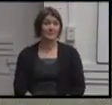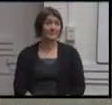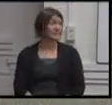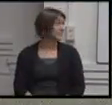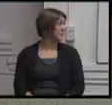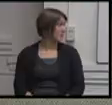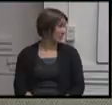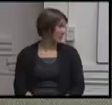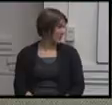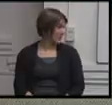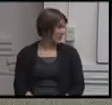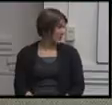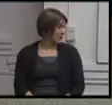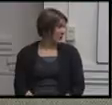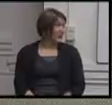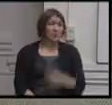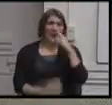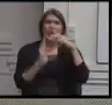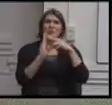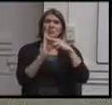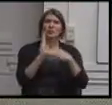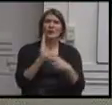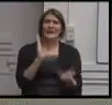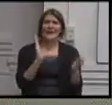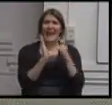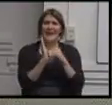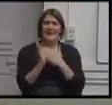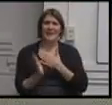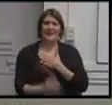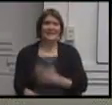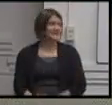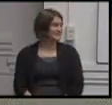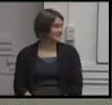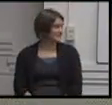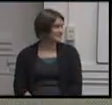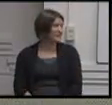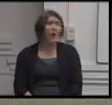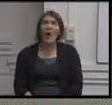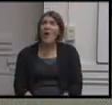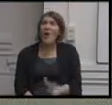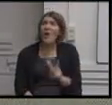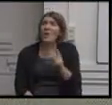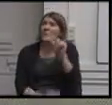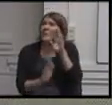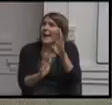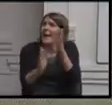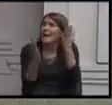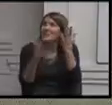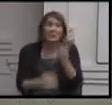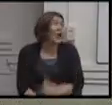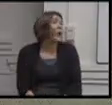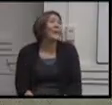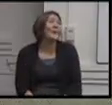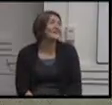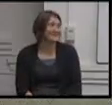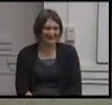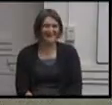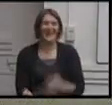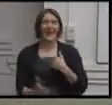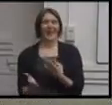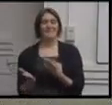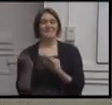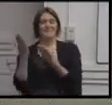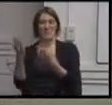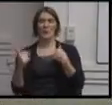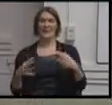Want to read the language of that motion again, please? You didn't get it? No. I move we